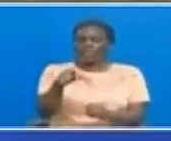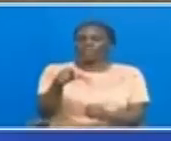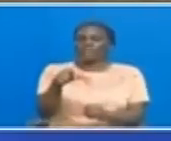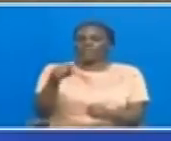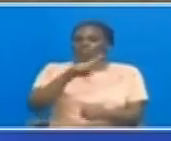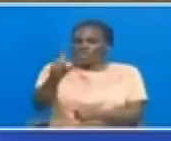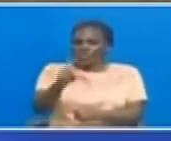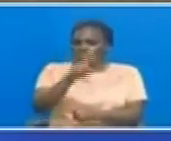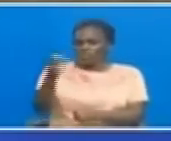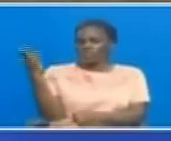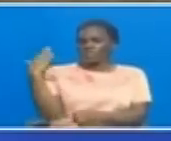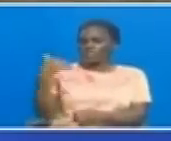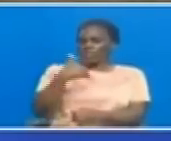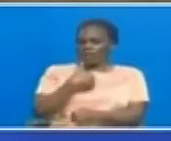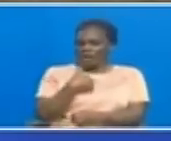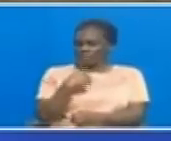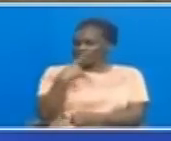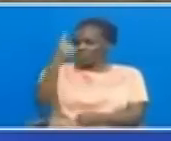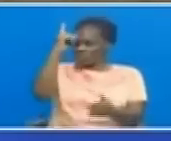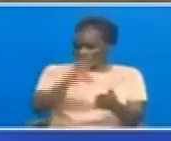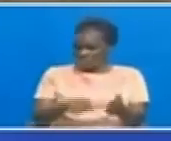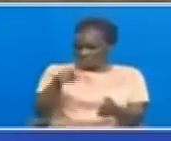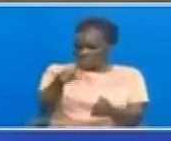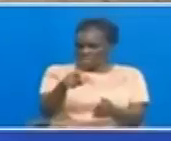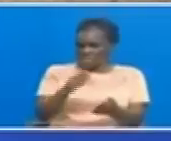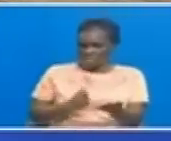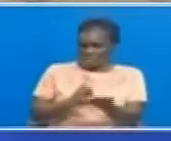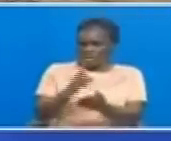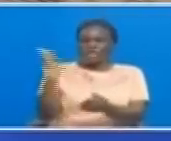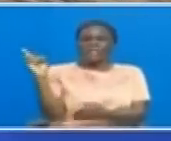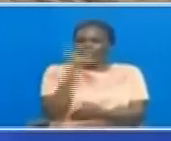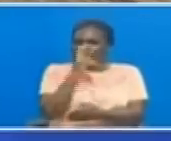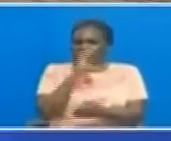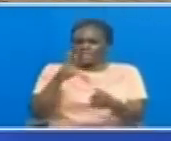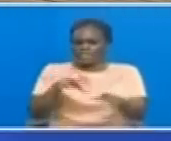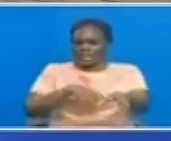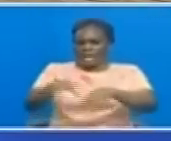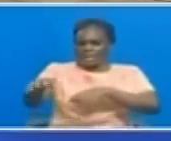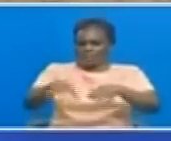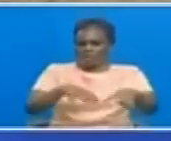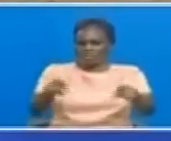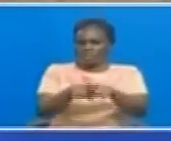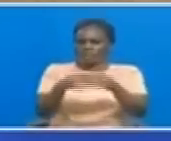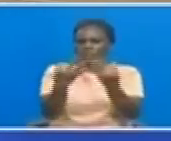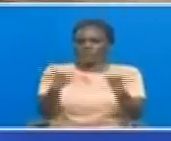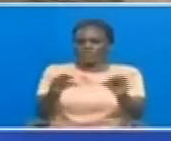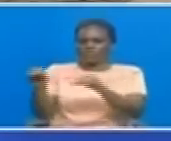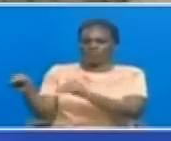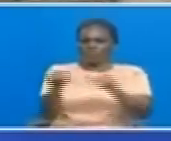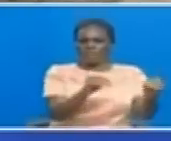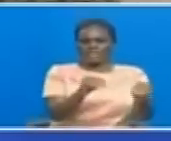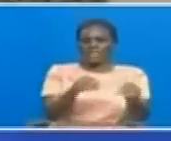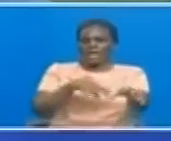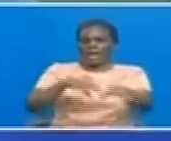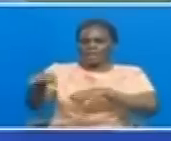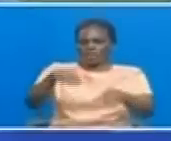been raised in the past, with critics arguing that the passage will be a threat to wildlife conservation and the free movement of animals within